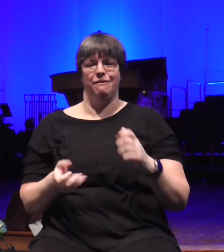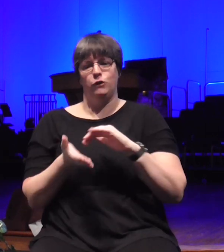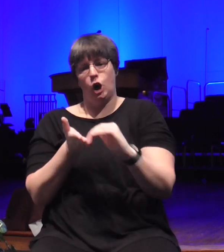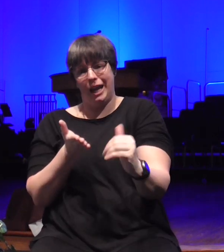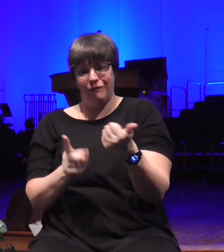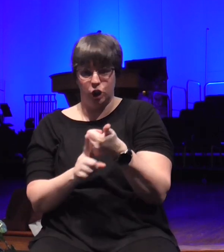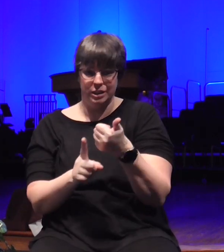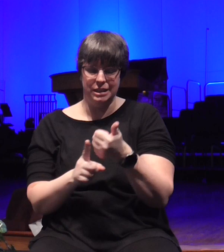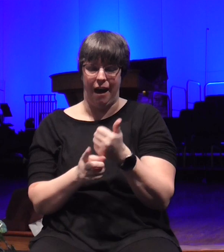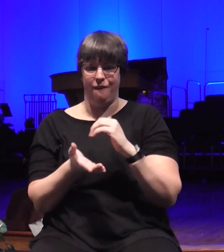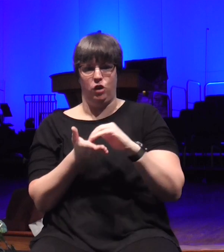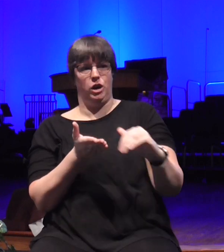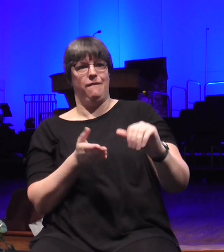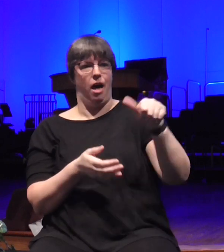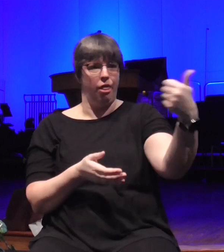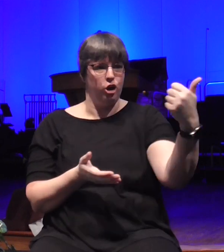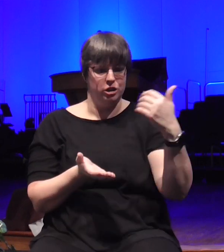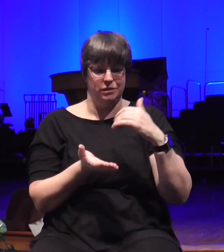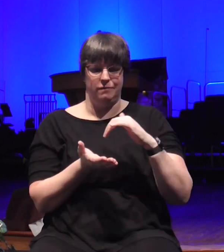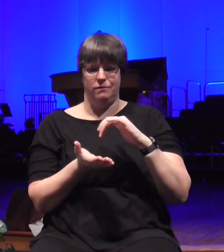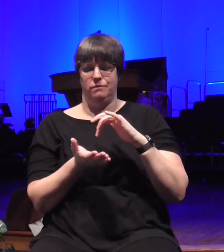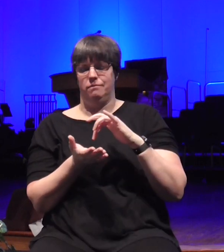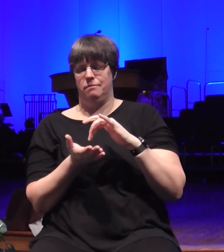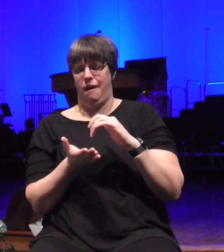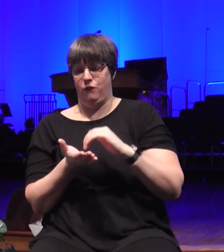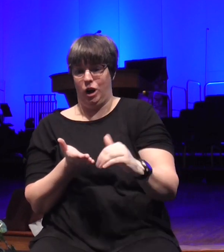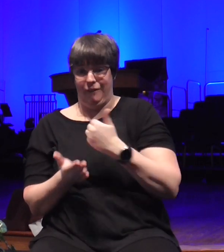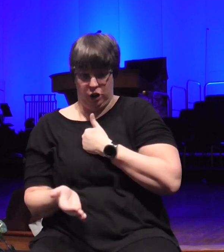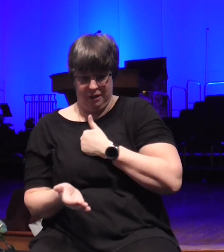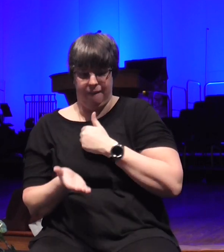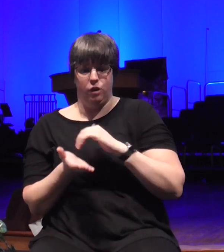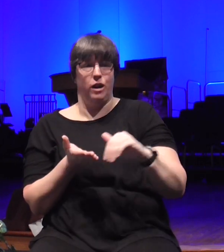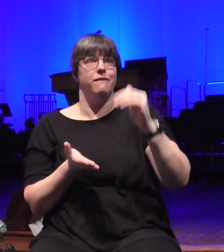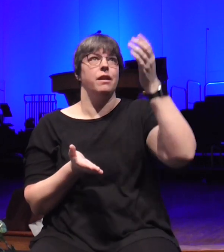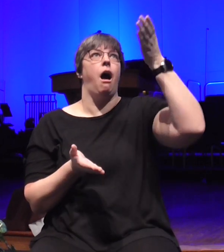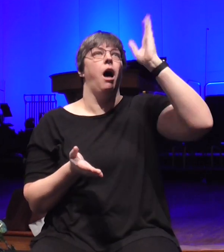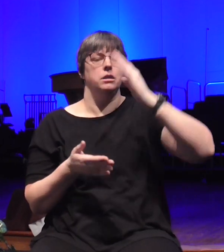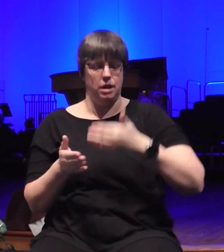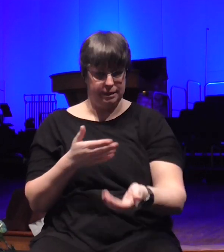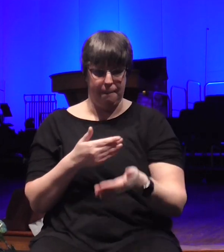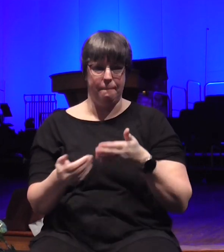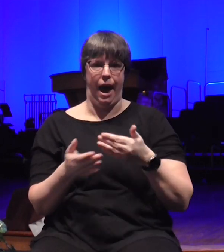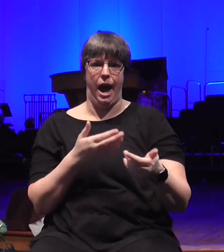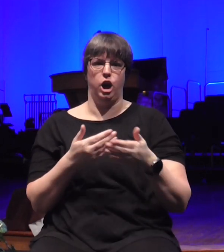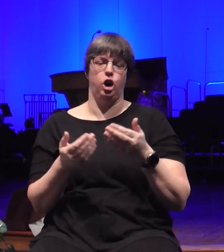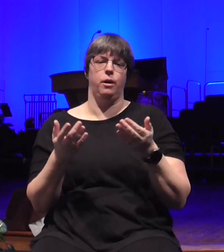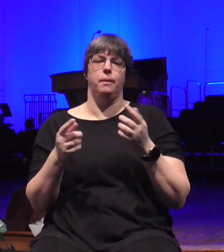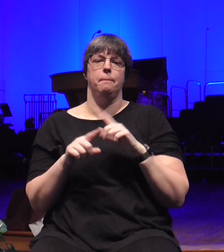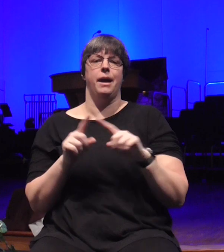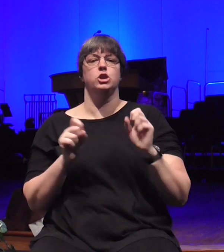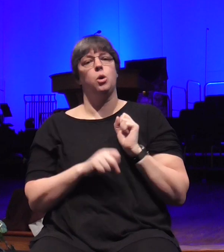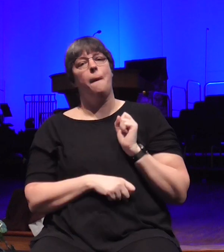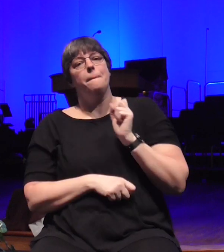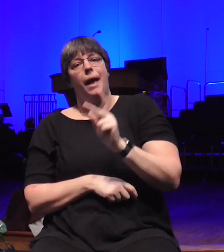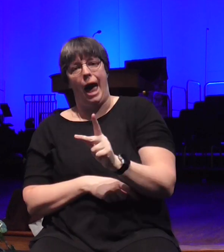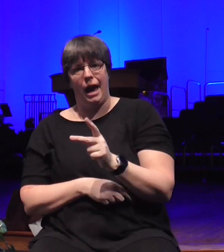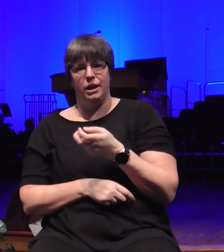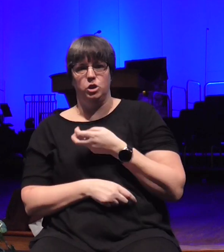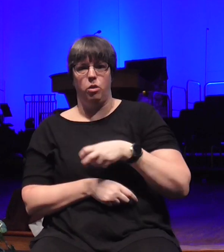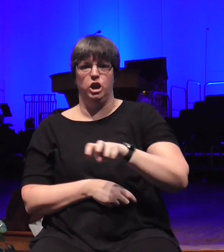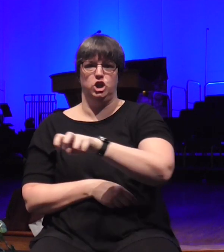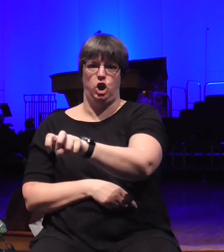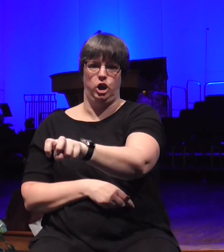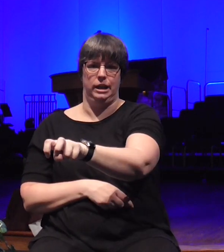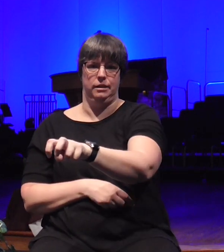others, forgive yourself, forgive God, whatever you need to forgive, that you might move back into the fullness of your beautiful journey.